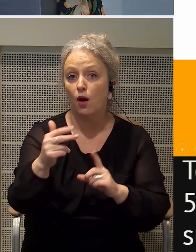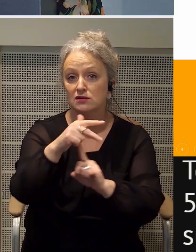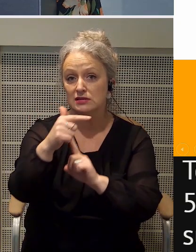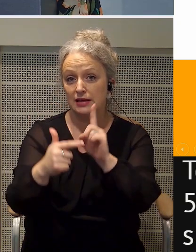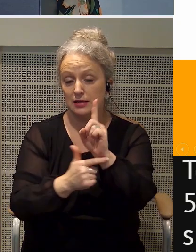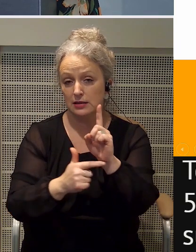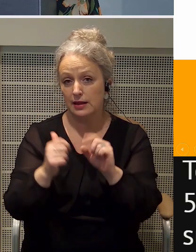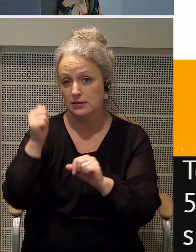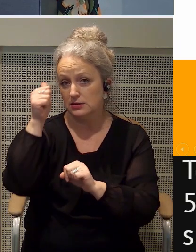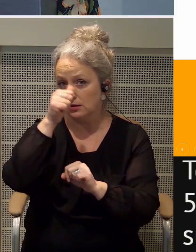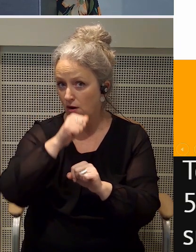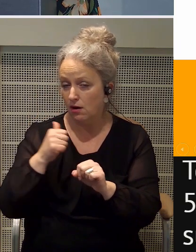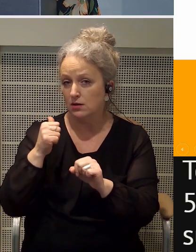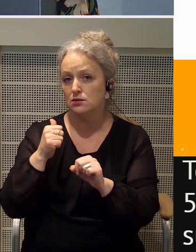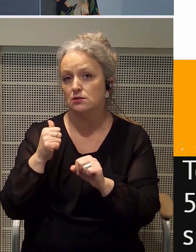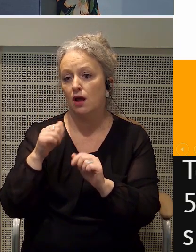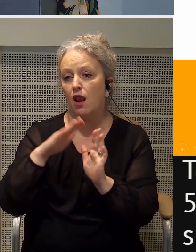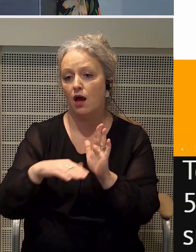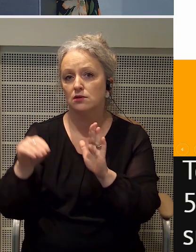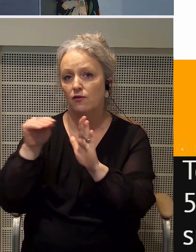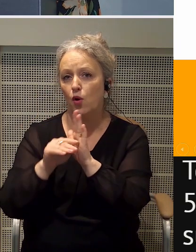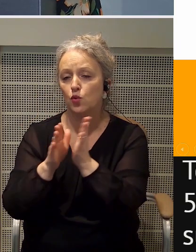be compared with orphan medicines, of course.